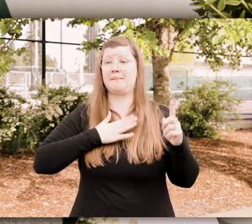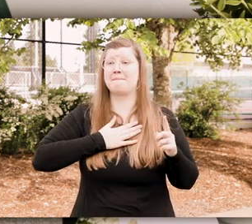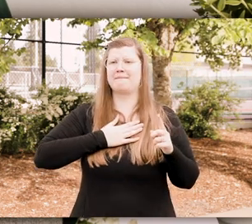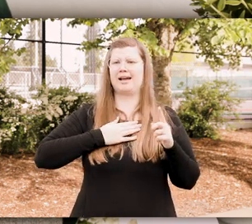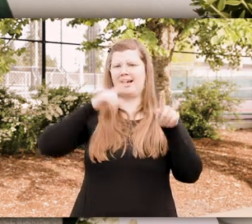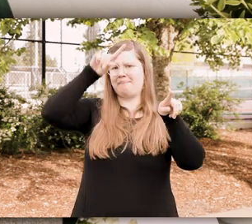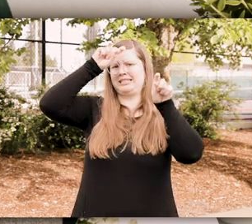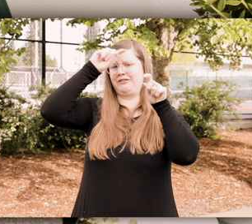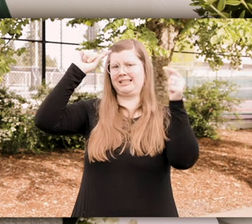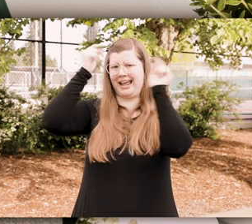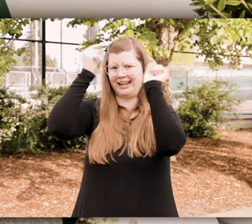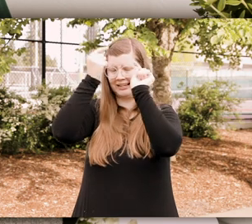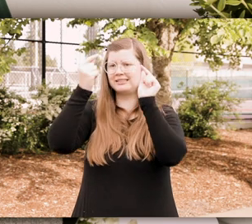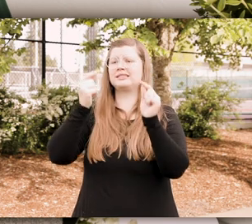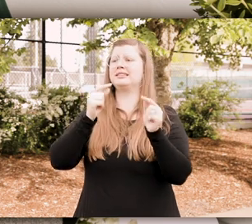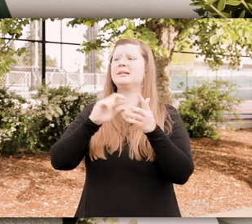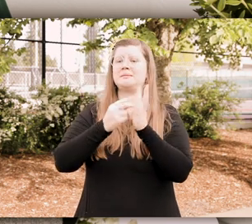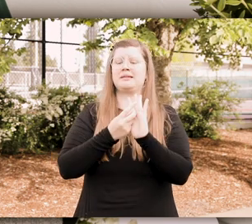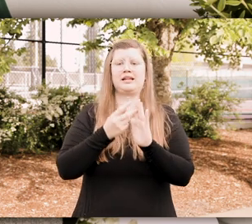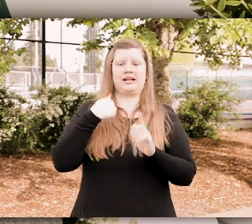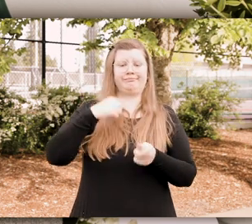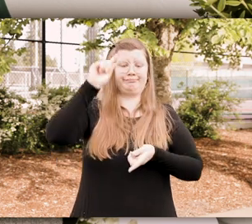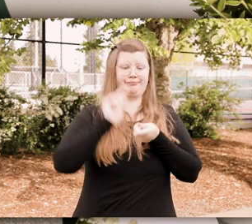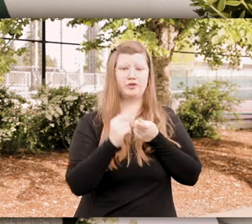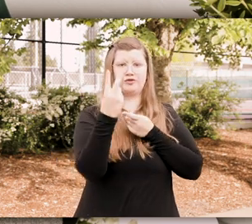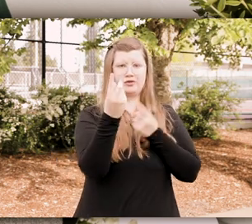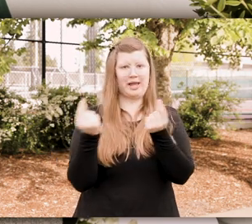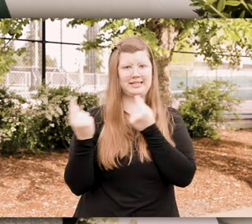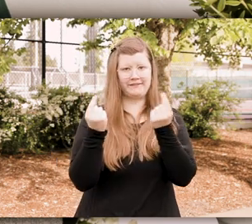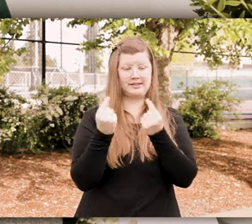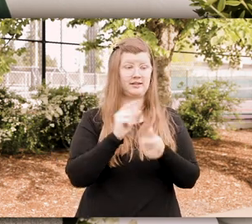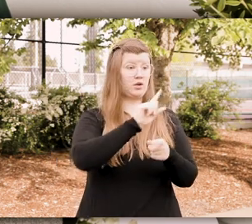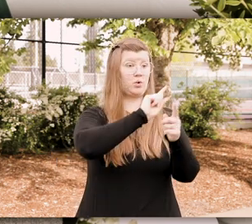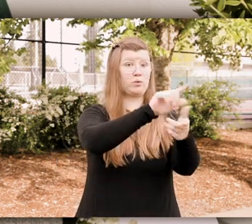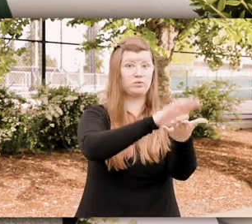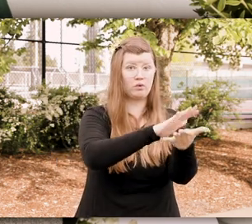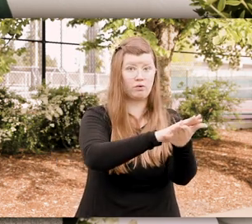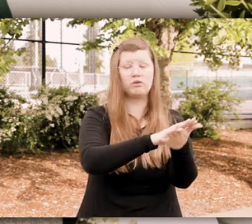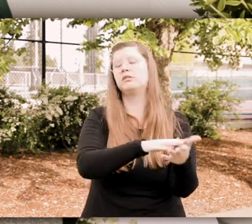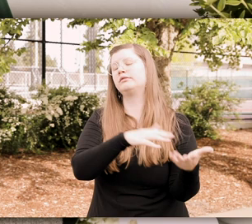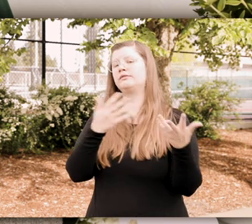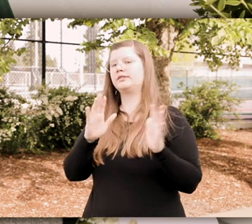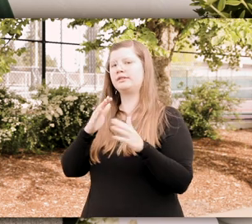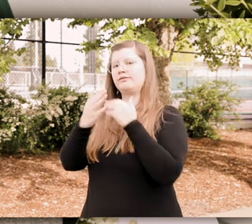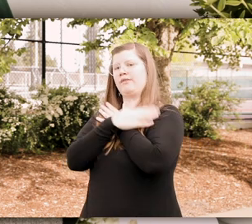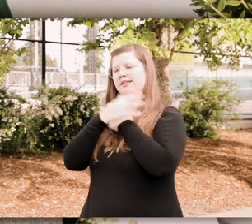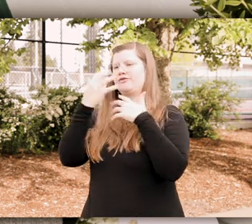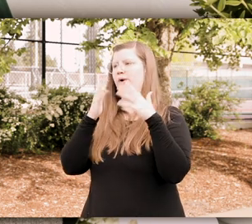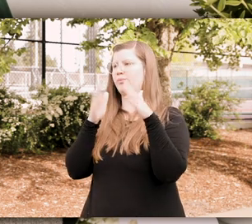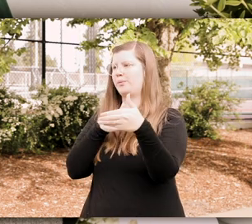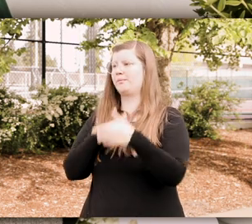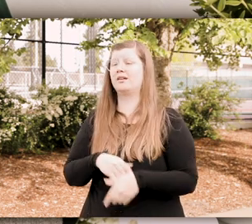two activities: going to school and resting in a dark room. Both finishing the year and attending college became major question